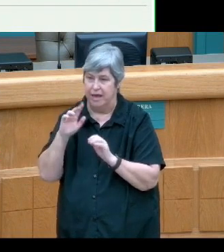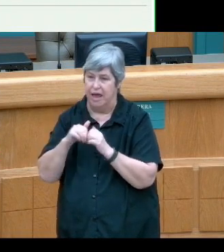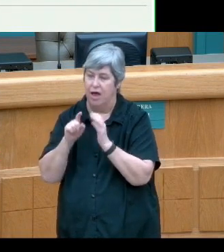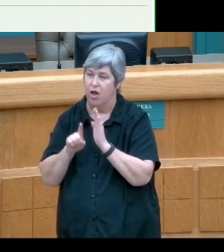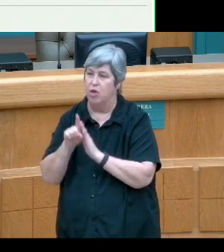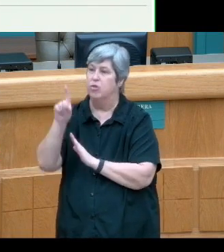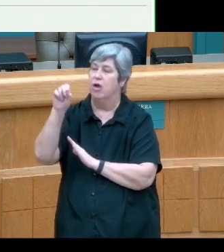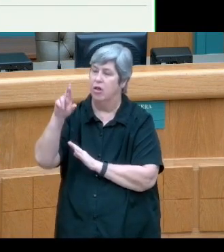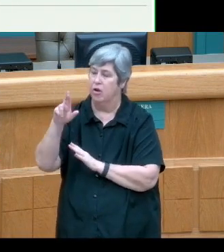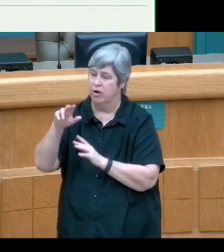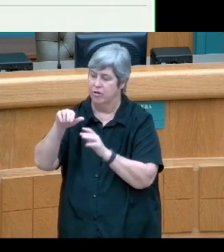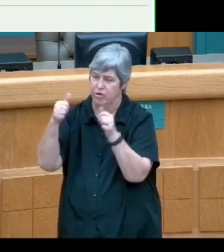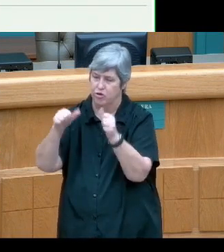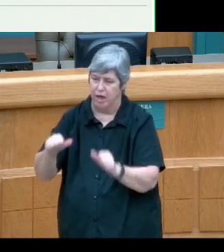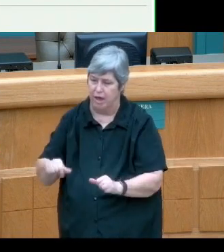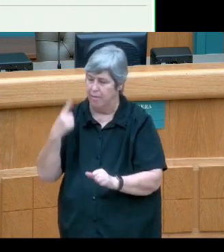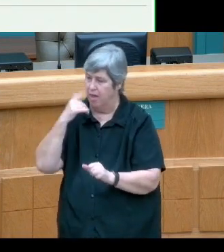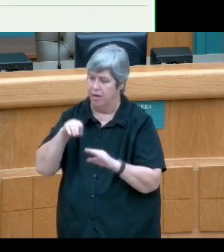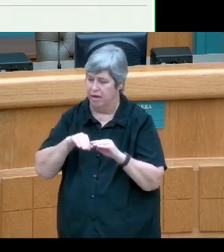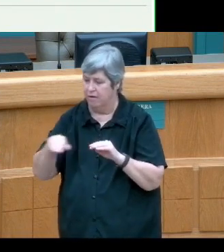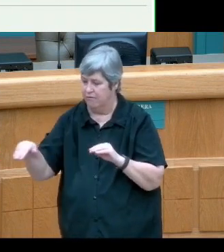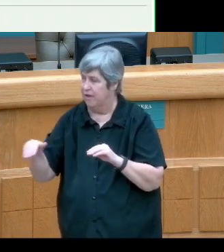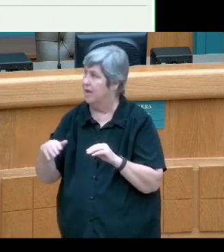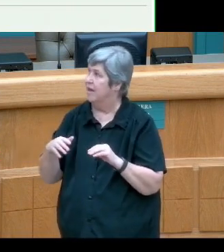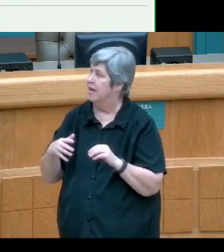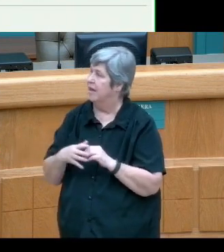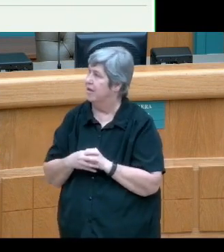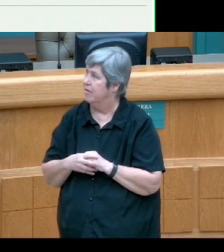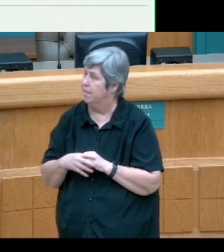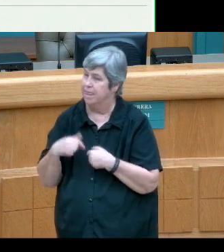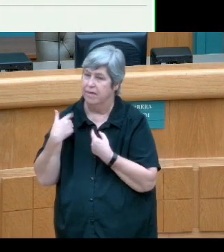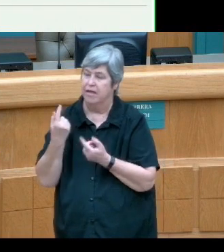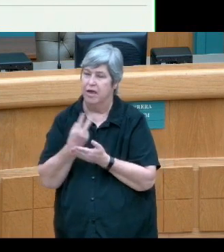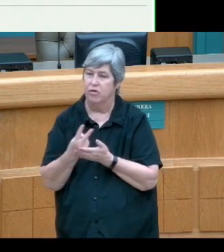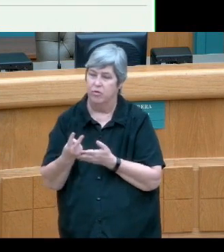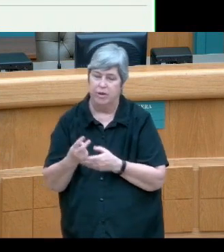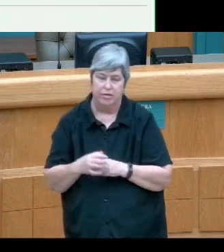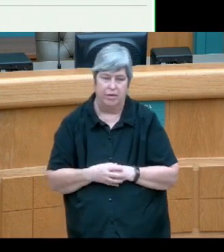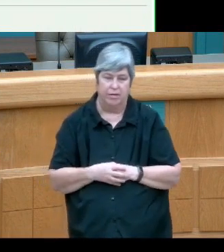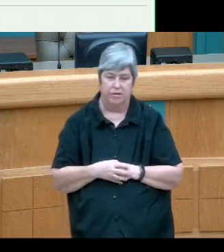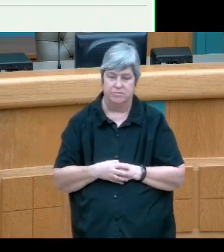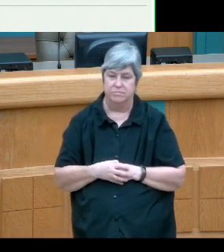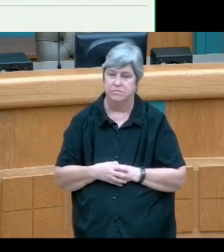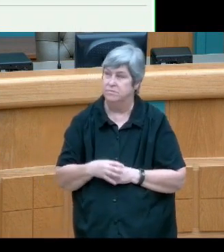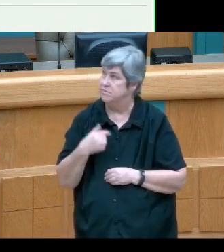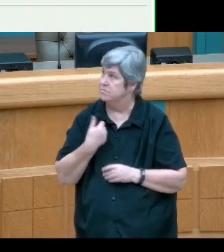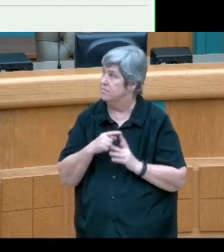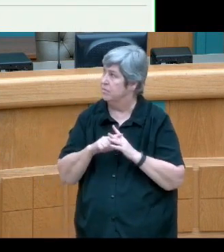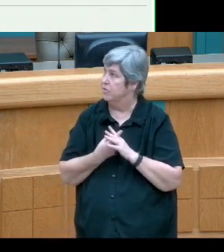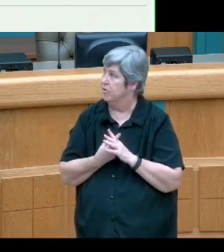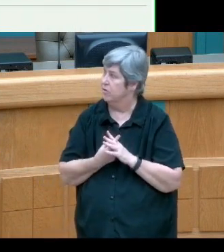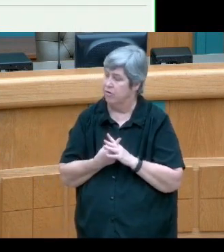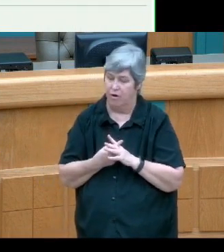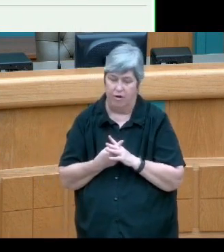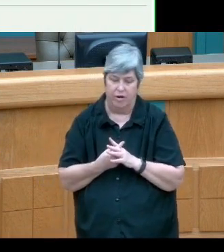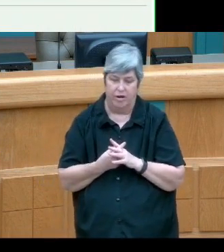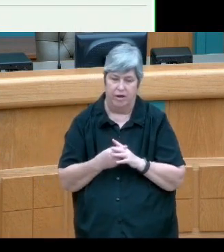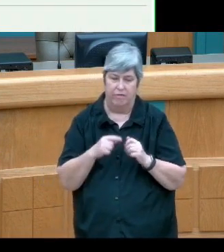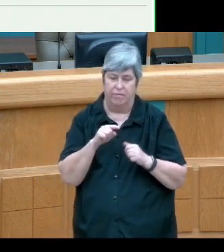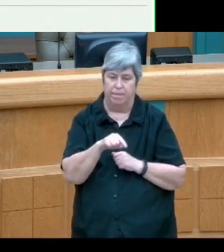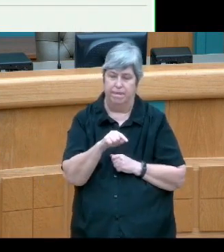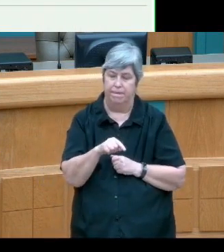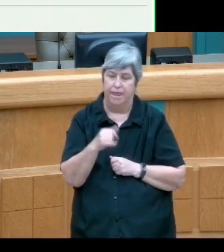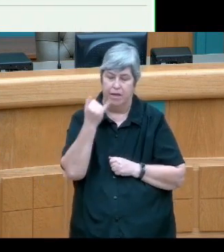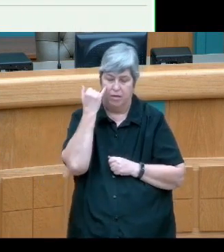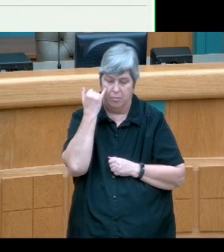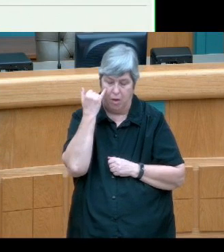it was or what the shape of it was. It looked like the flat line in the last 2 weeks on the graphs. So we're going to start from this perspective. If